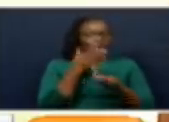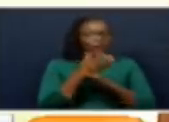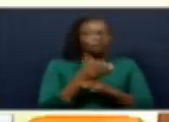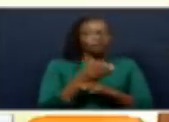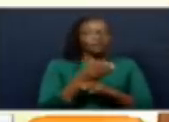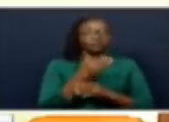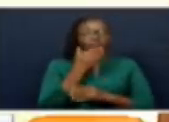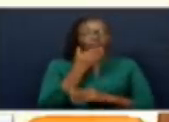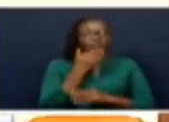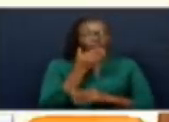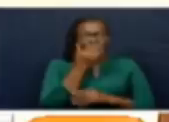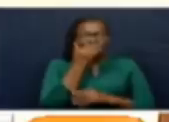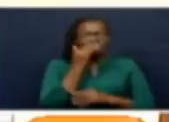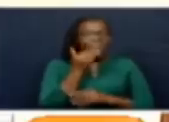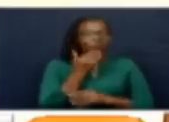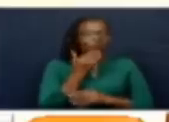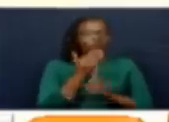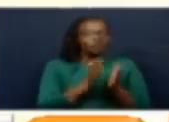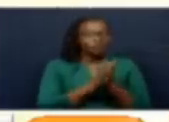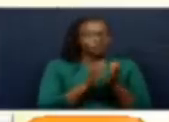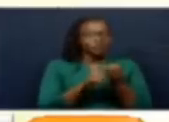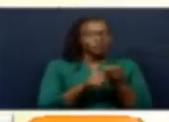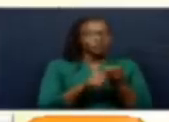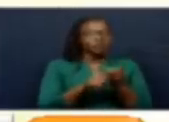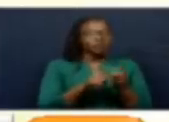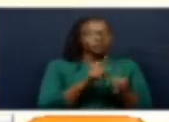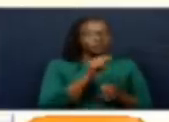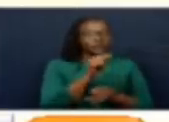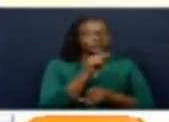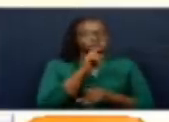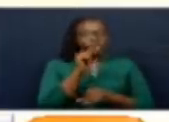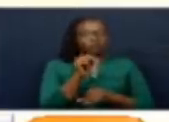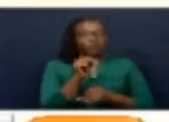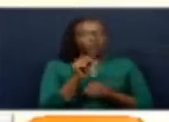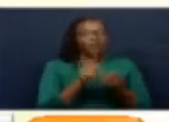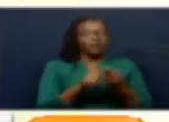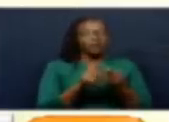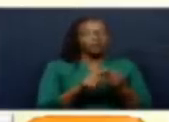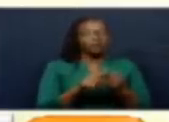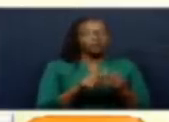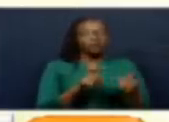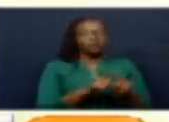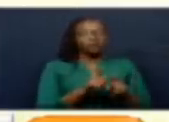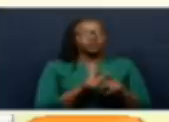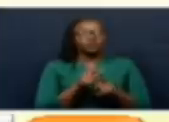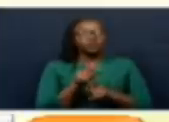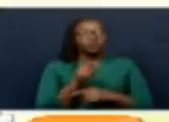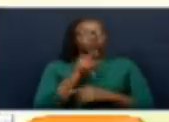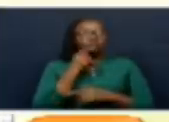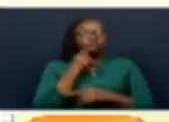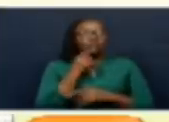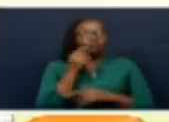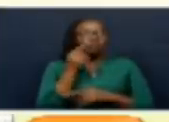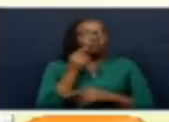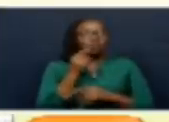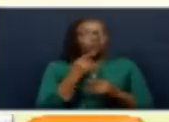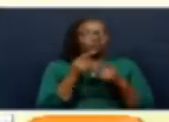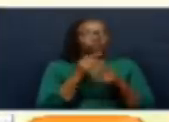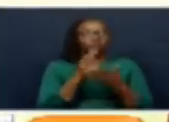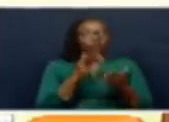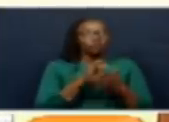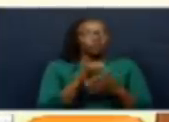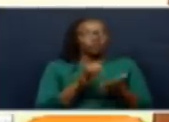Mudavadi, Moses Mudamba Mudavadi, mm-hmm. Moi shifted now his allegiance and closeness to Dr. Robert